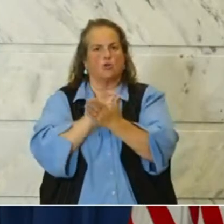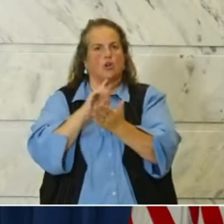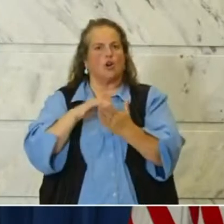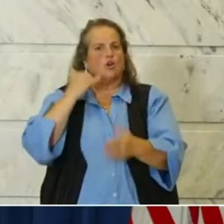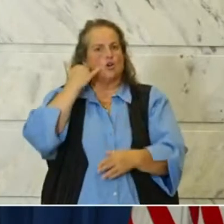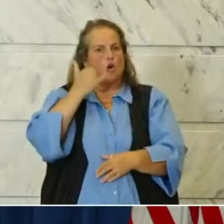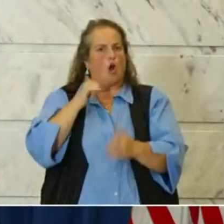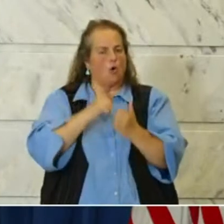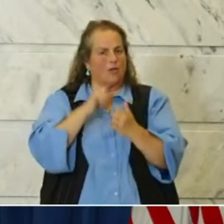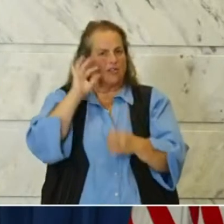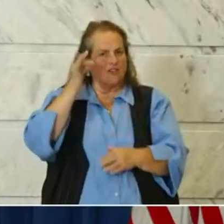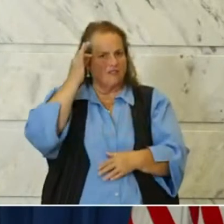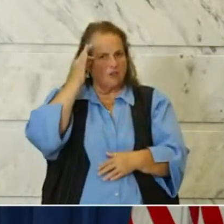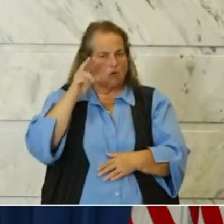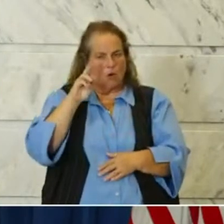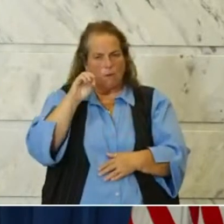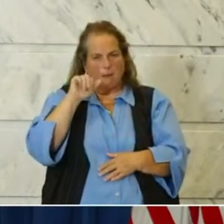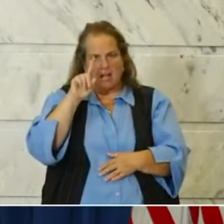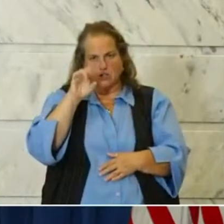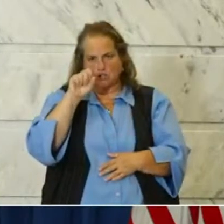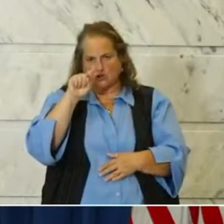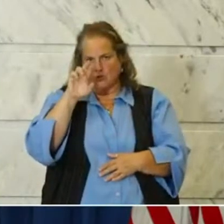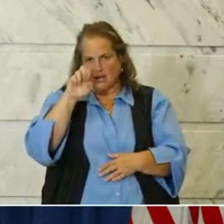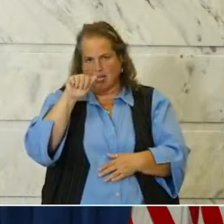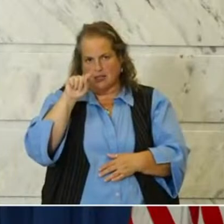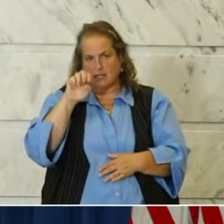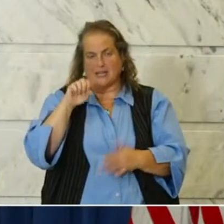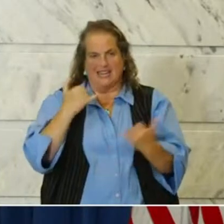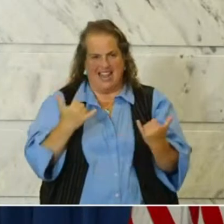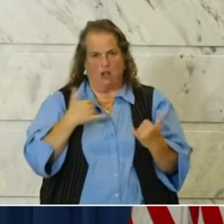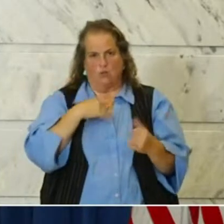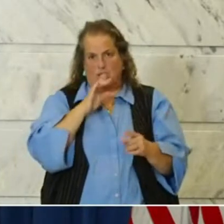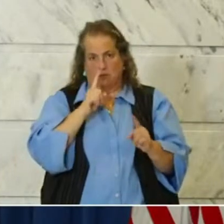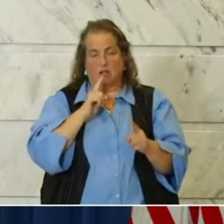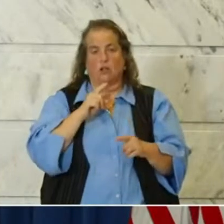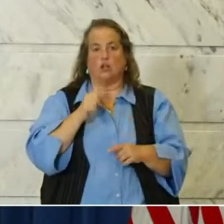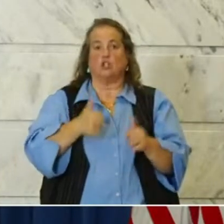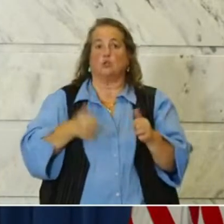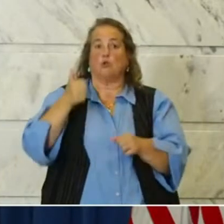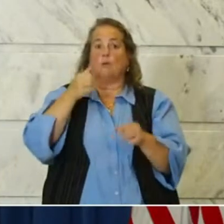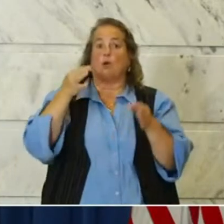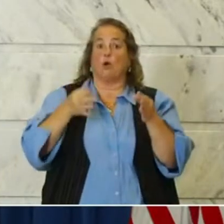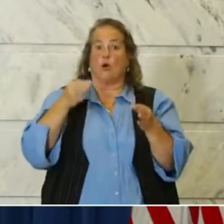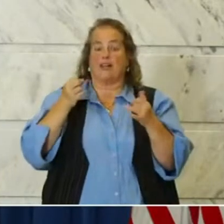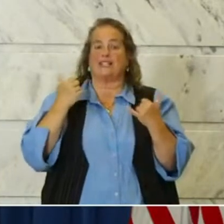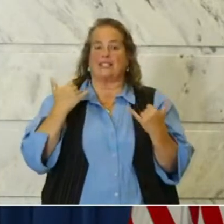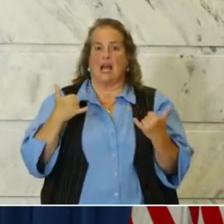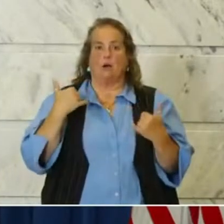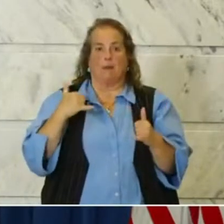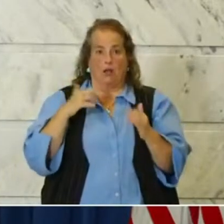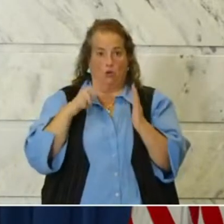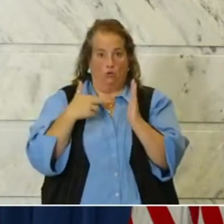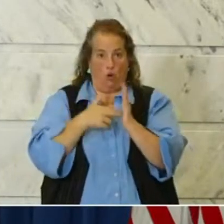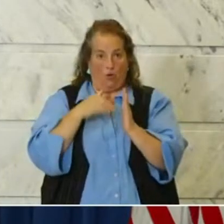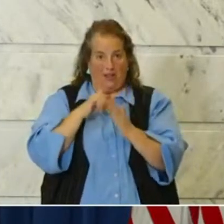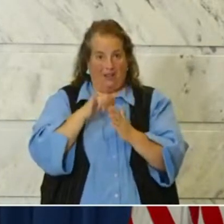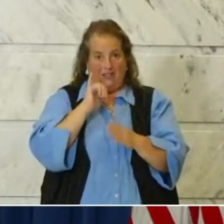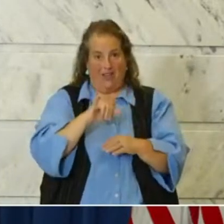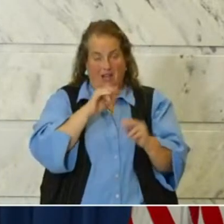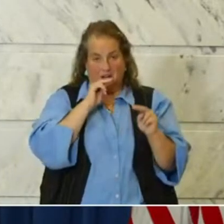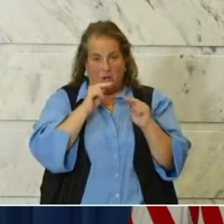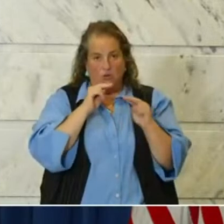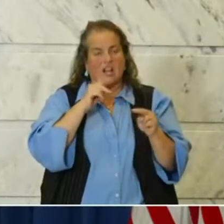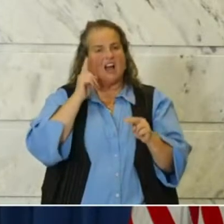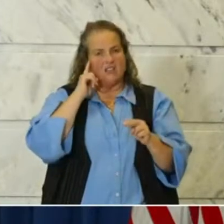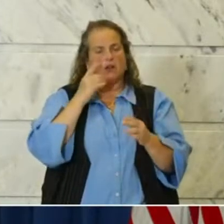magistrate as we speak. The Supreme Court is also playing a role in those. I think there have been